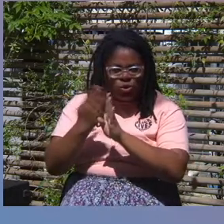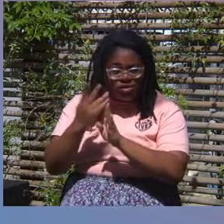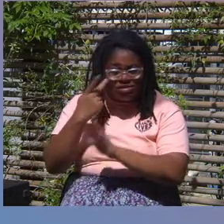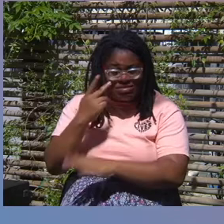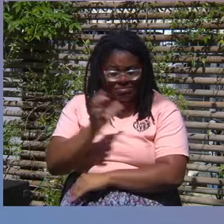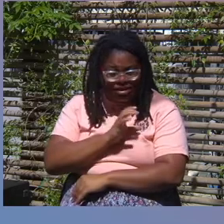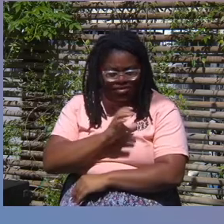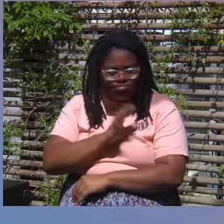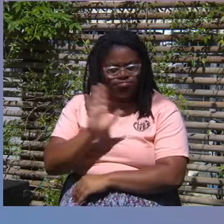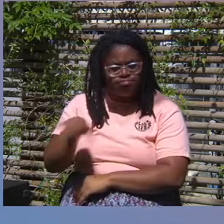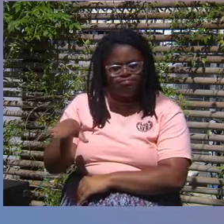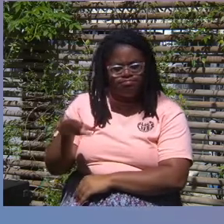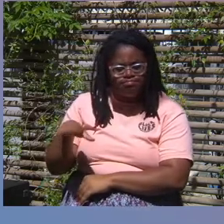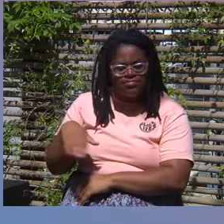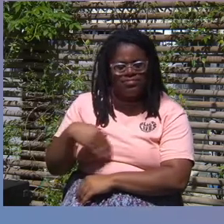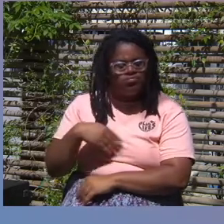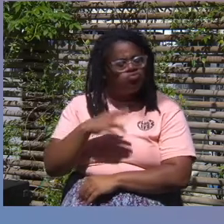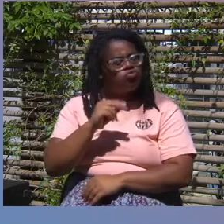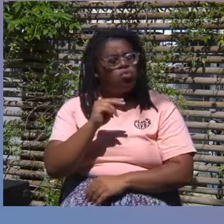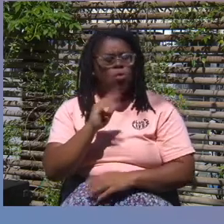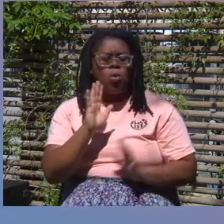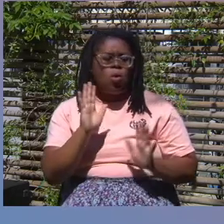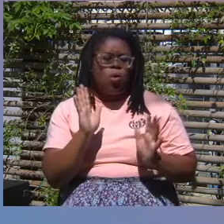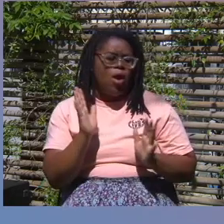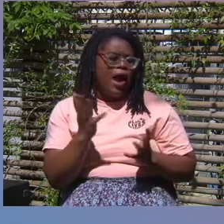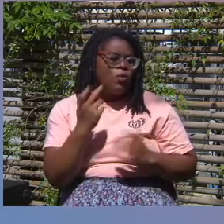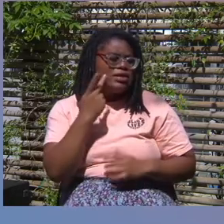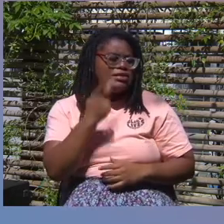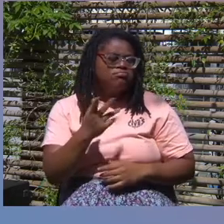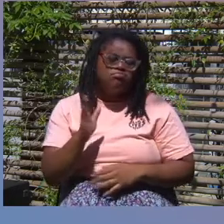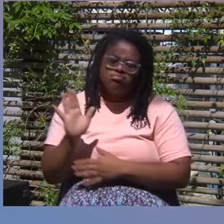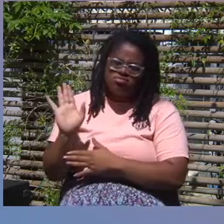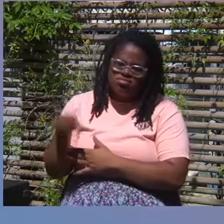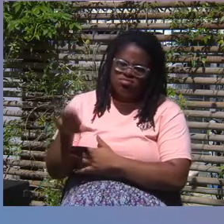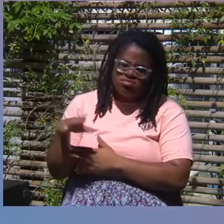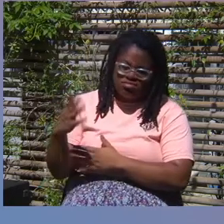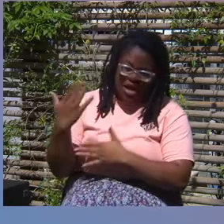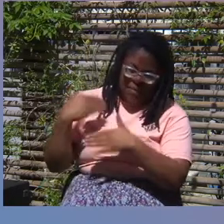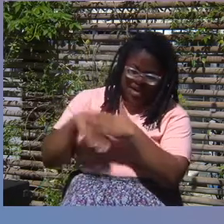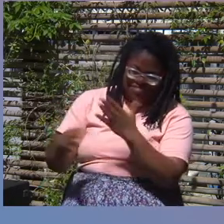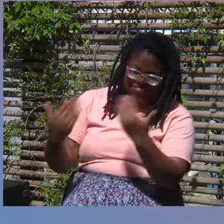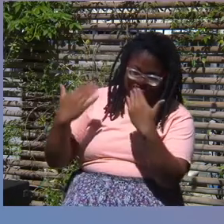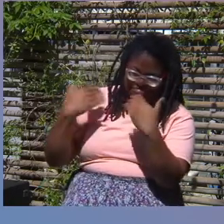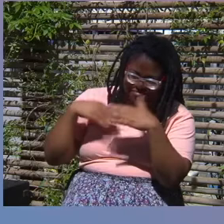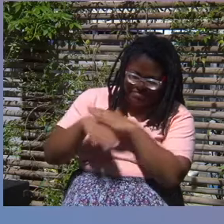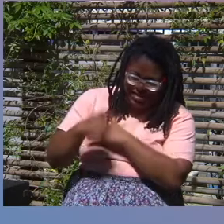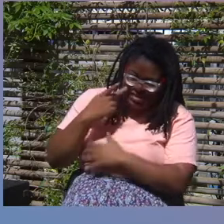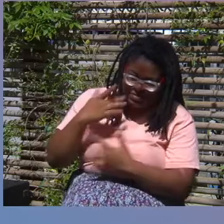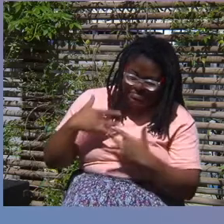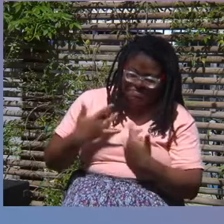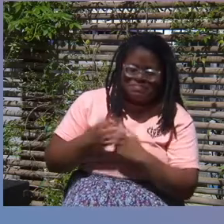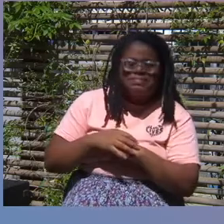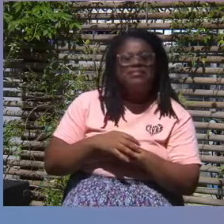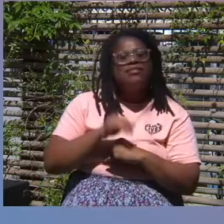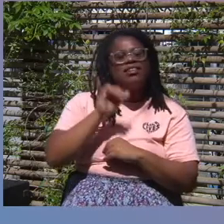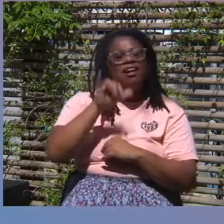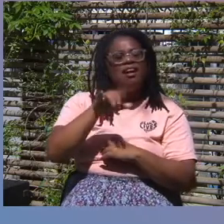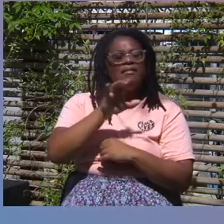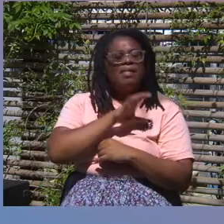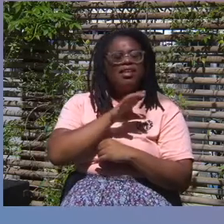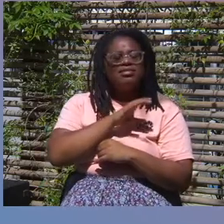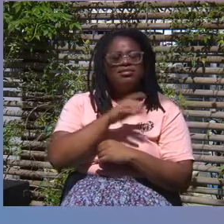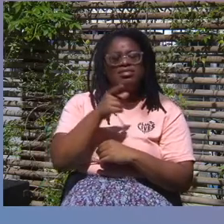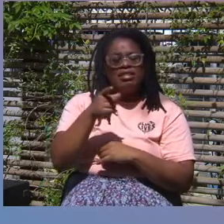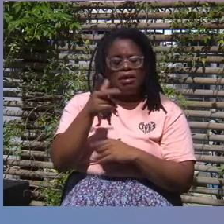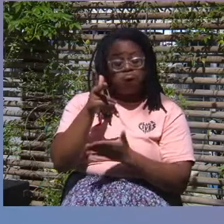there. I said, officer. He said, no, I just wanted to see what was going on. I said, well, honey, come on inside. Come on in. So the policeman,